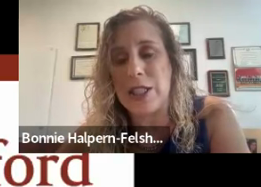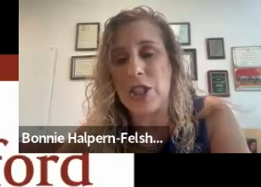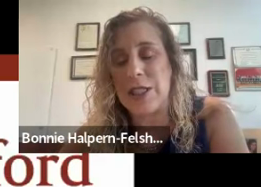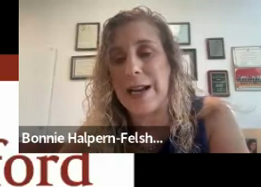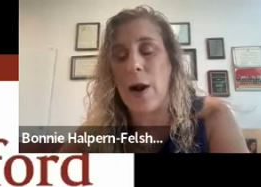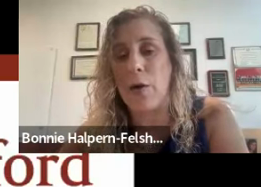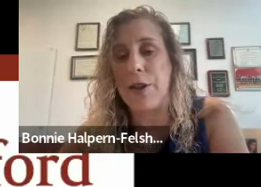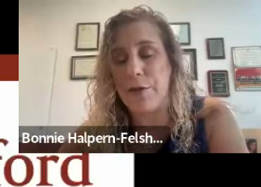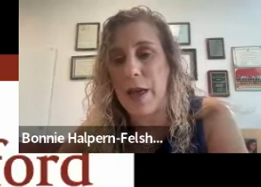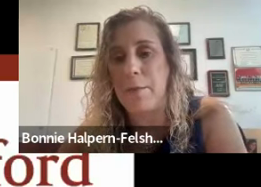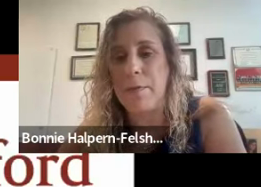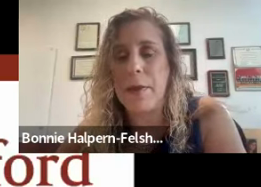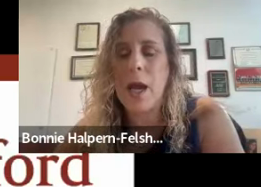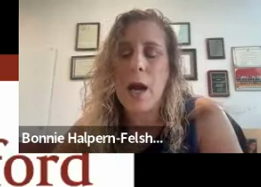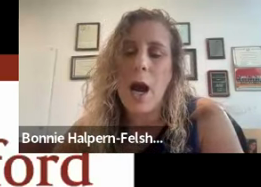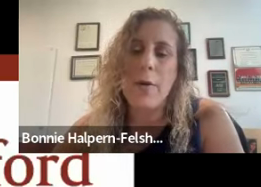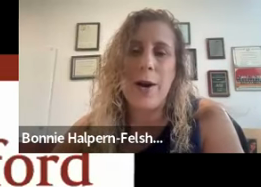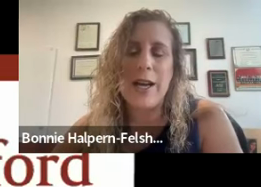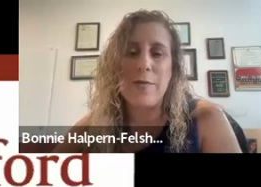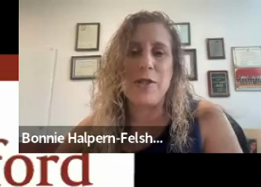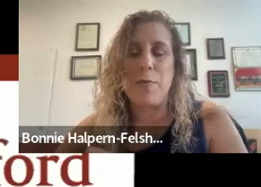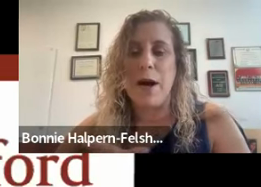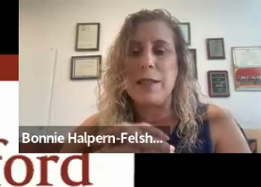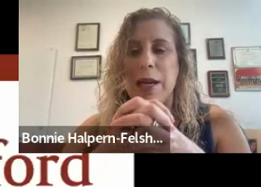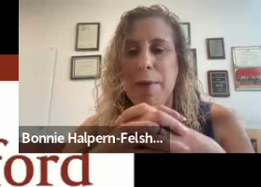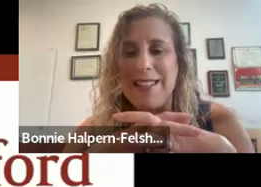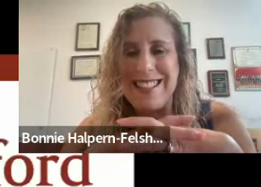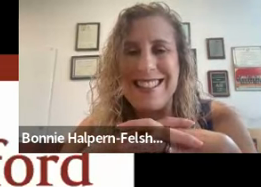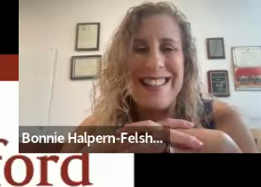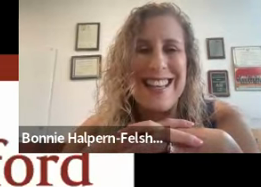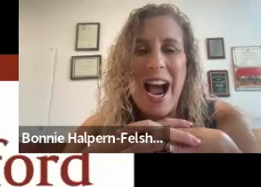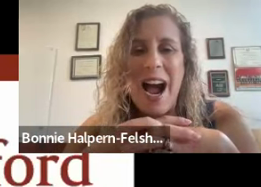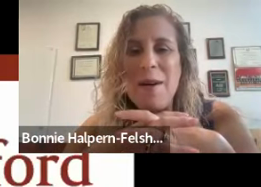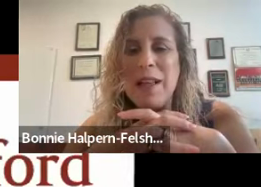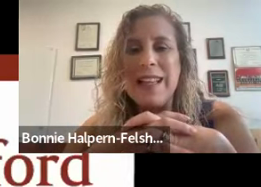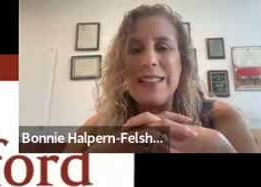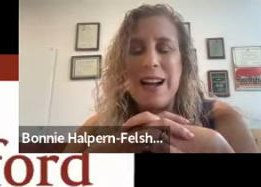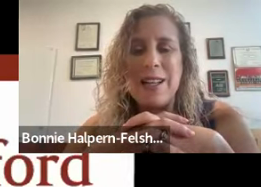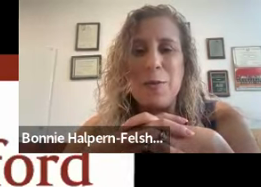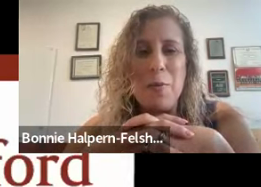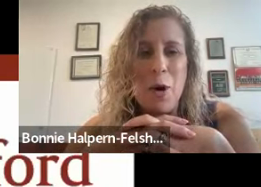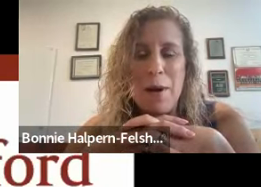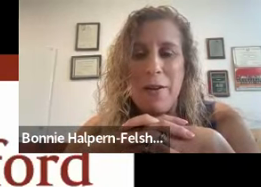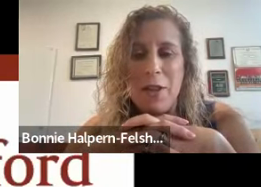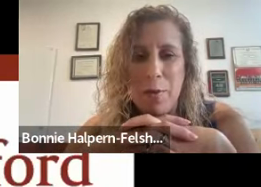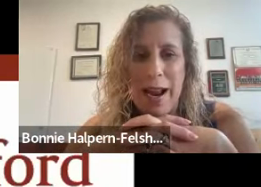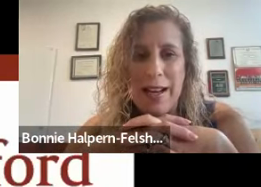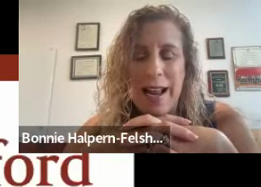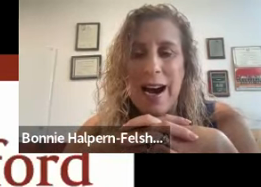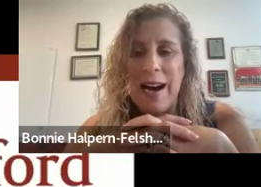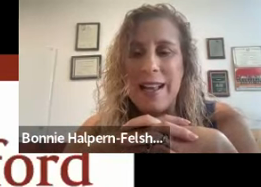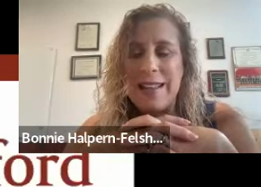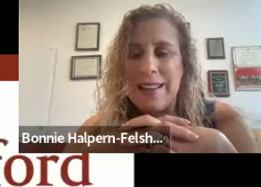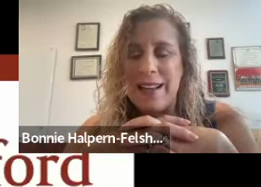make decisions that are healthy for them. All right, I'll get off my soapbox. Let me get back to the slides. Let's talk a little bit more about the